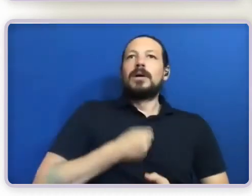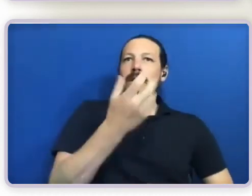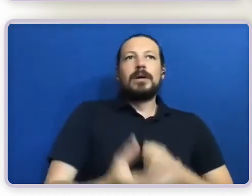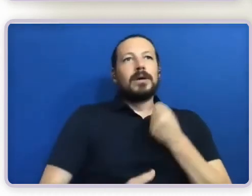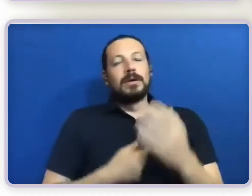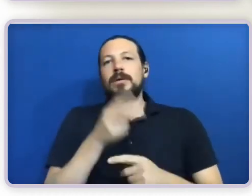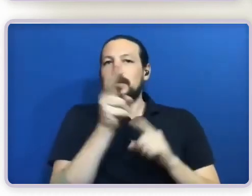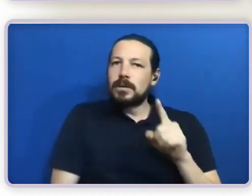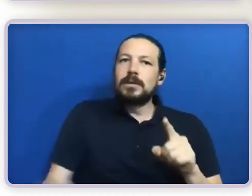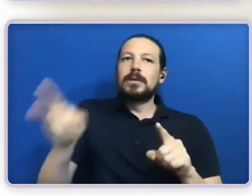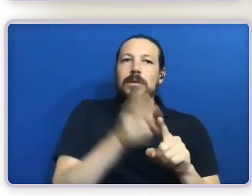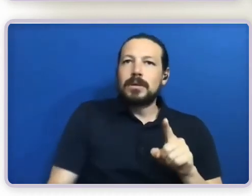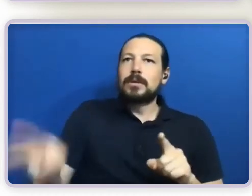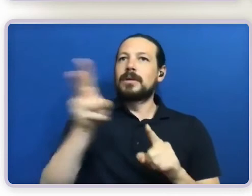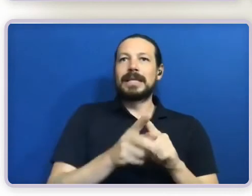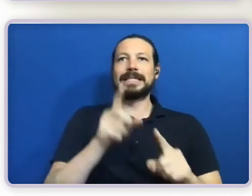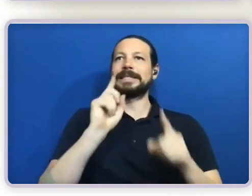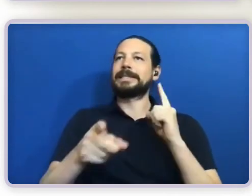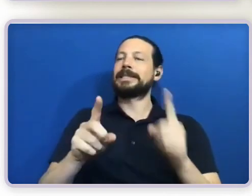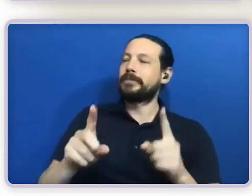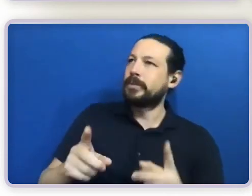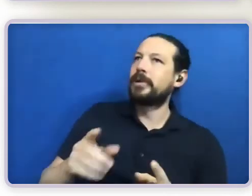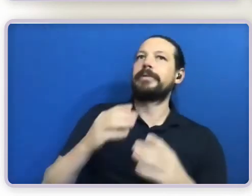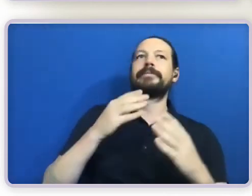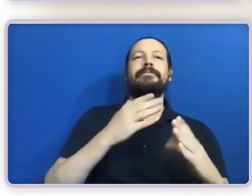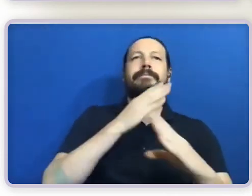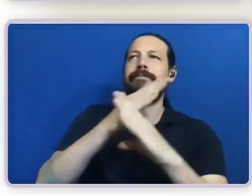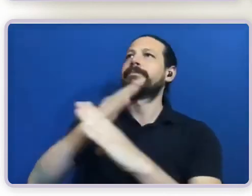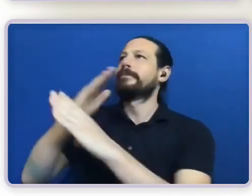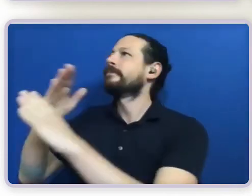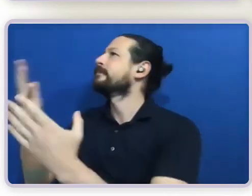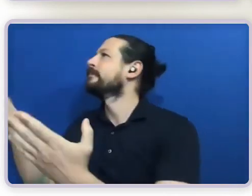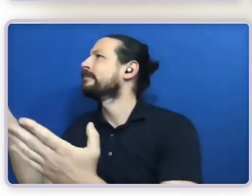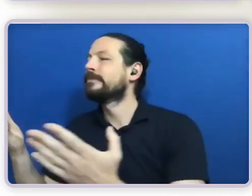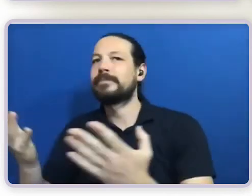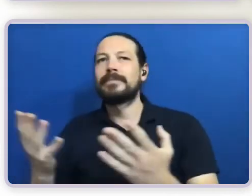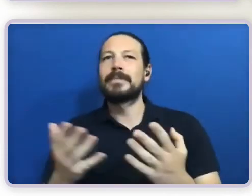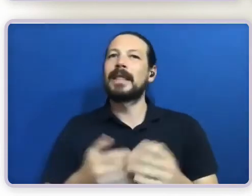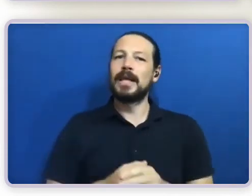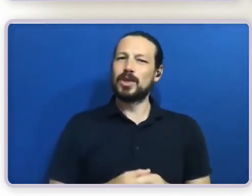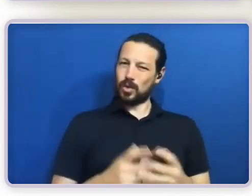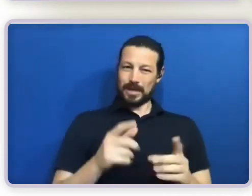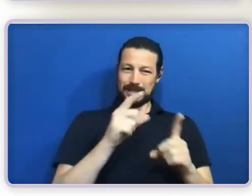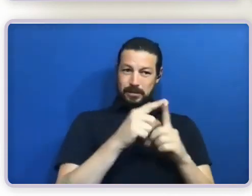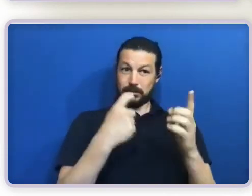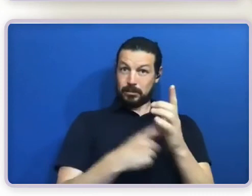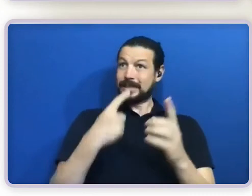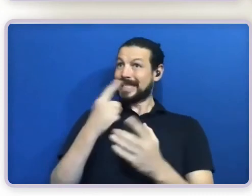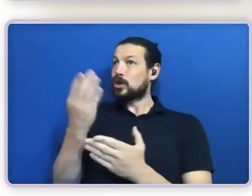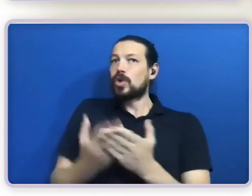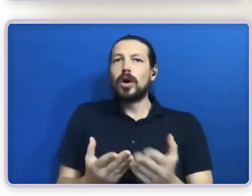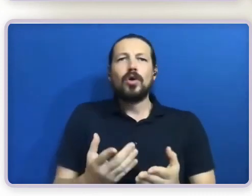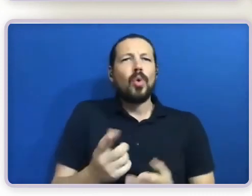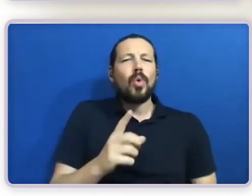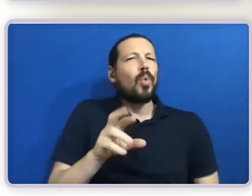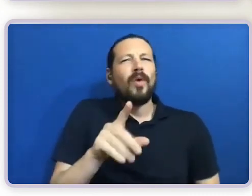a great response. So what is the benefit of telling your story to the Royal Commission? So we'll go to Anna